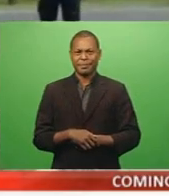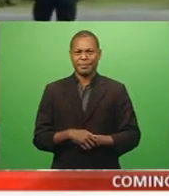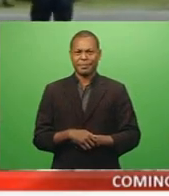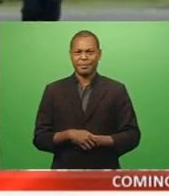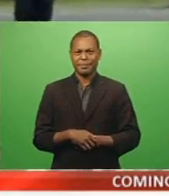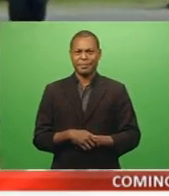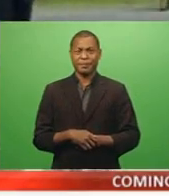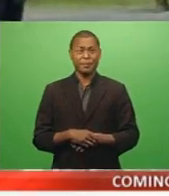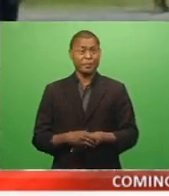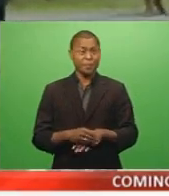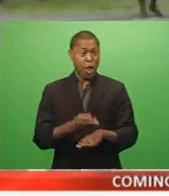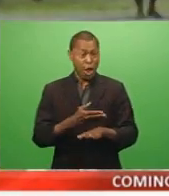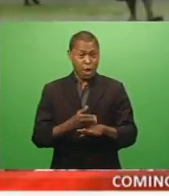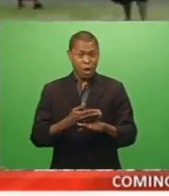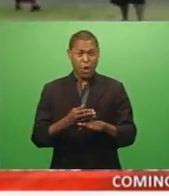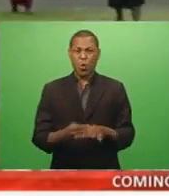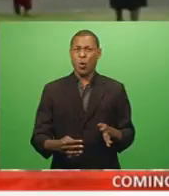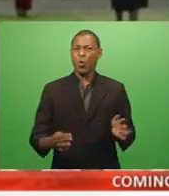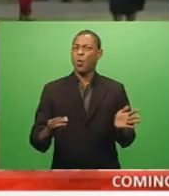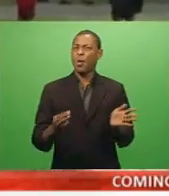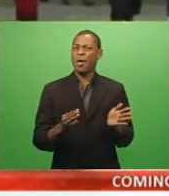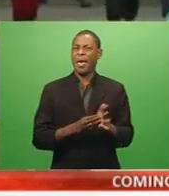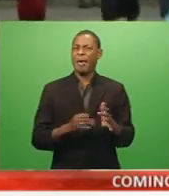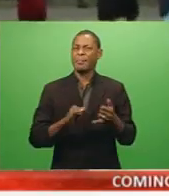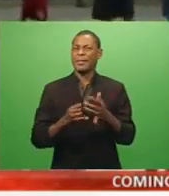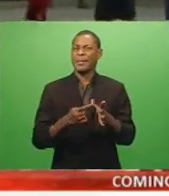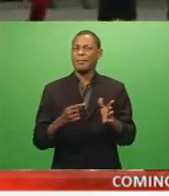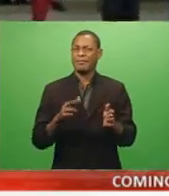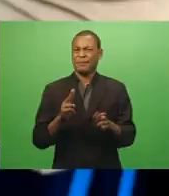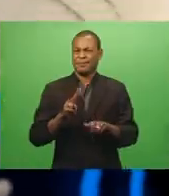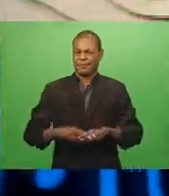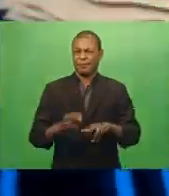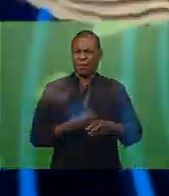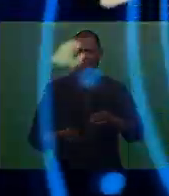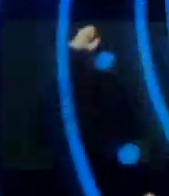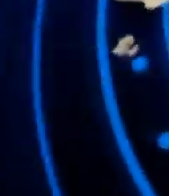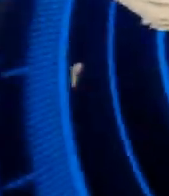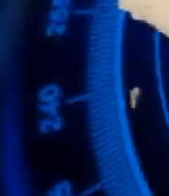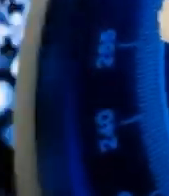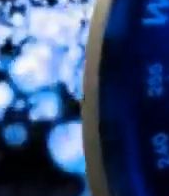A new AMSAF office in Nandi. Stay with us.